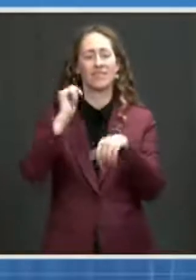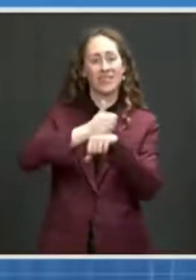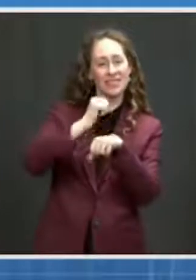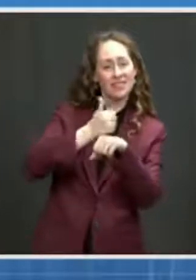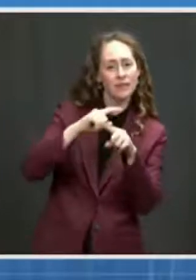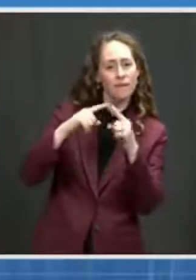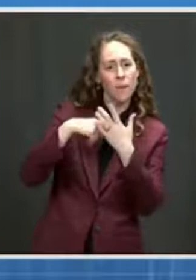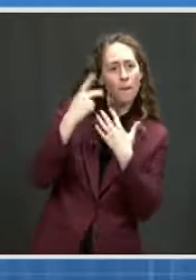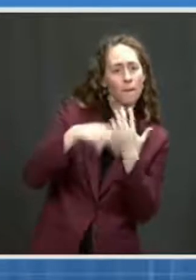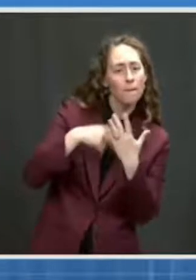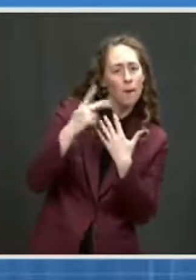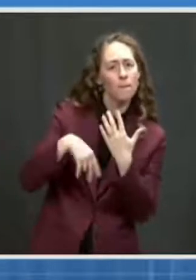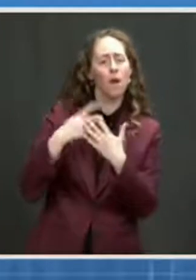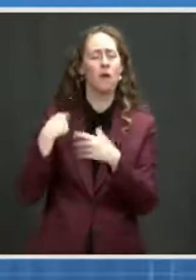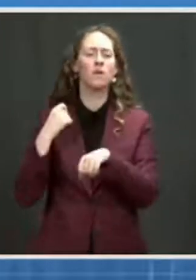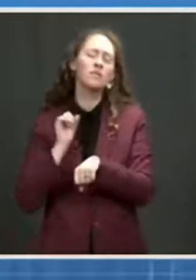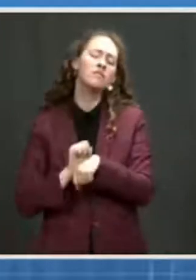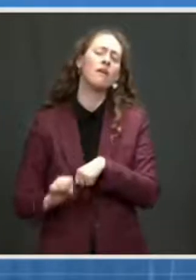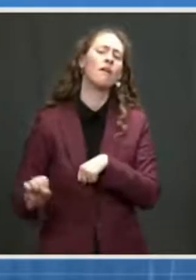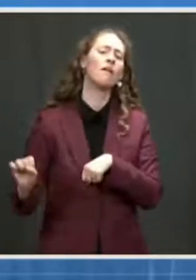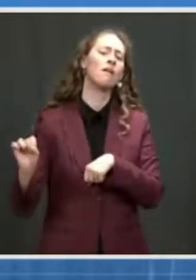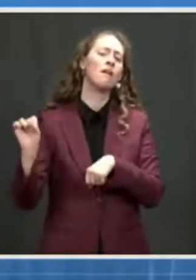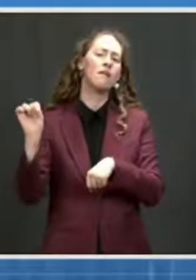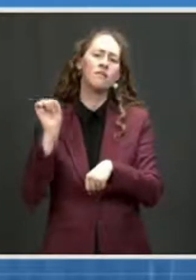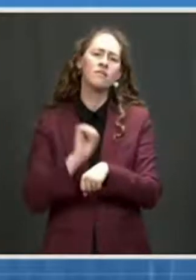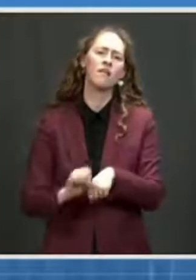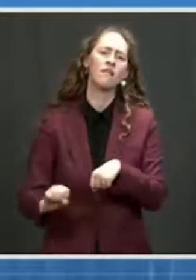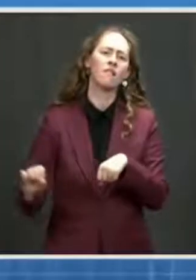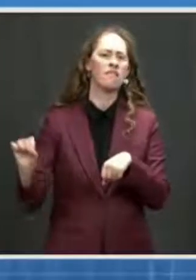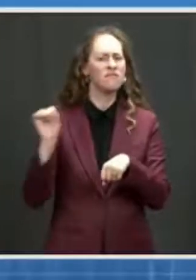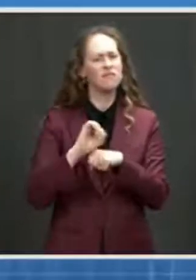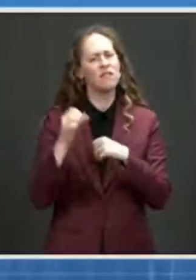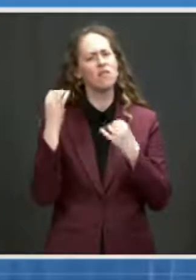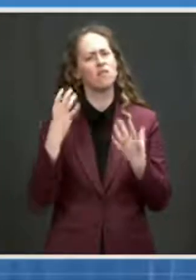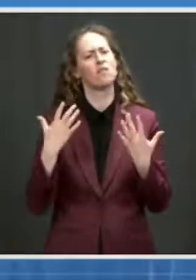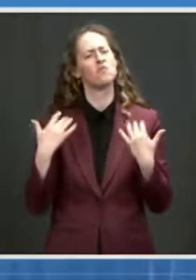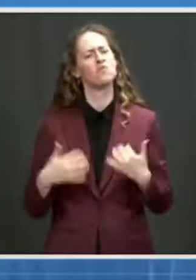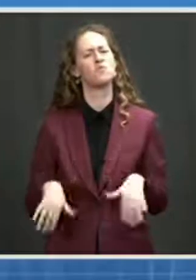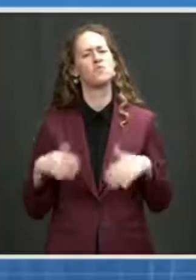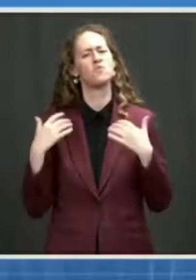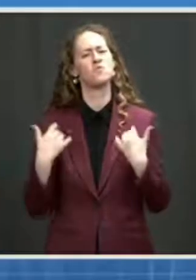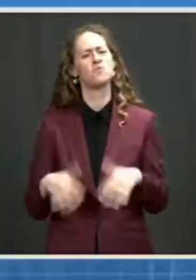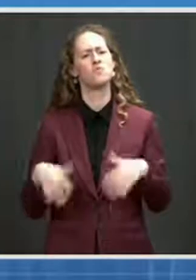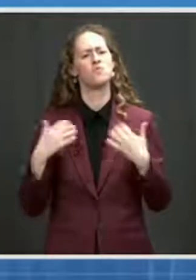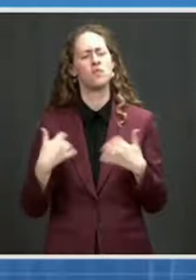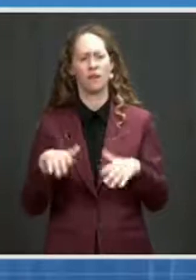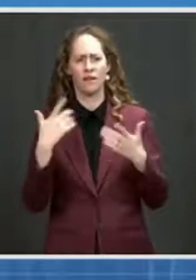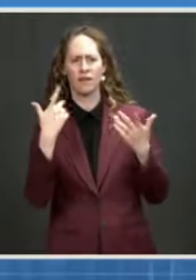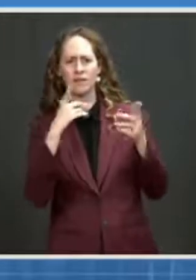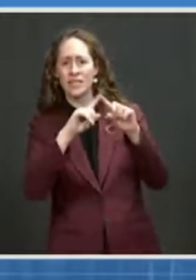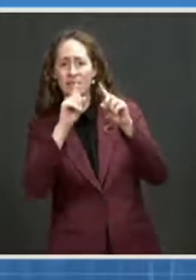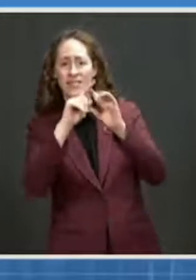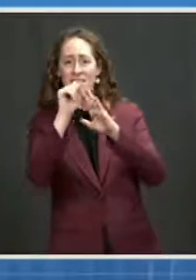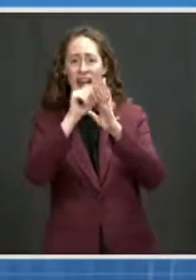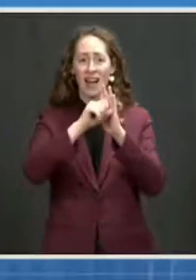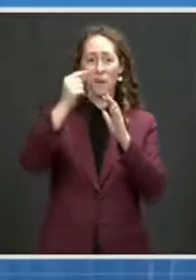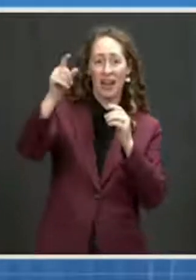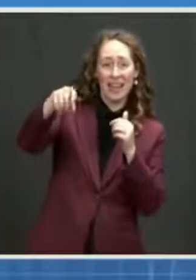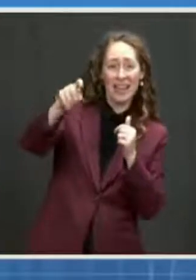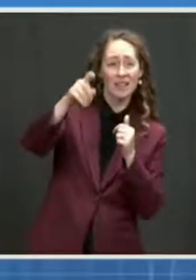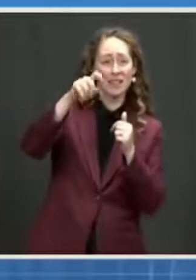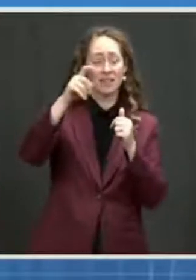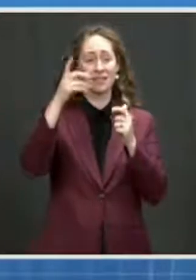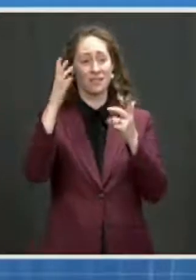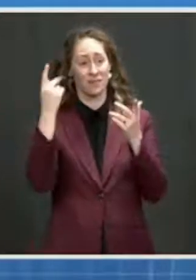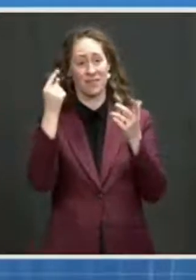we're working on, are because it is hard work, and we are prepared to work with any state and every state to make sure that every last person has an opportunity